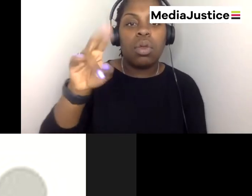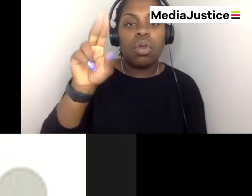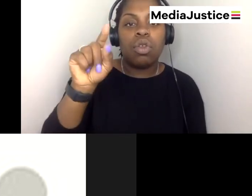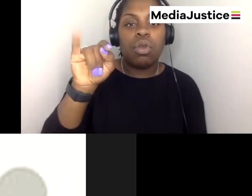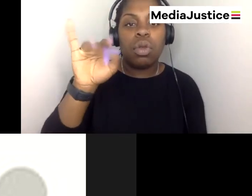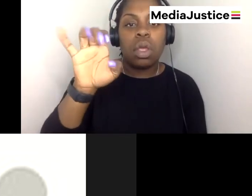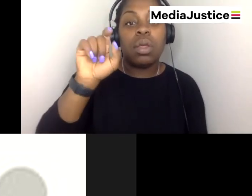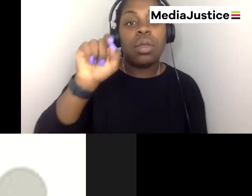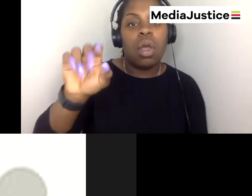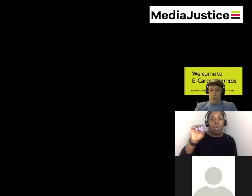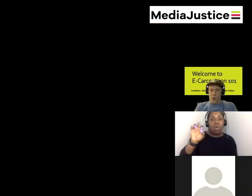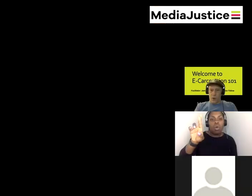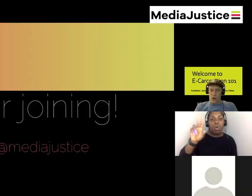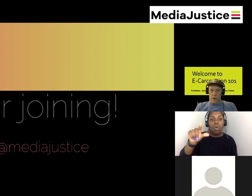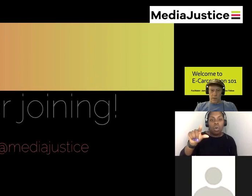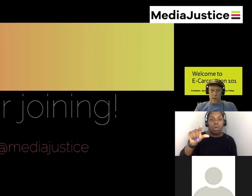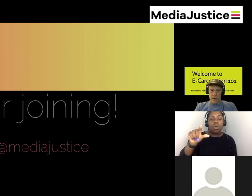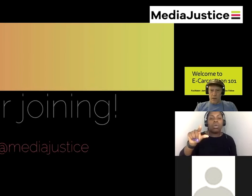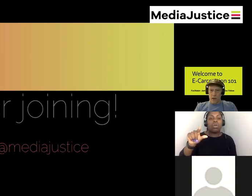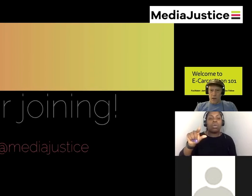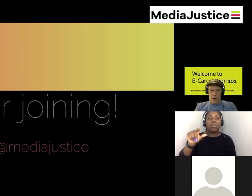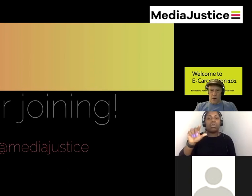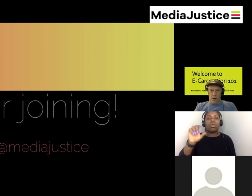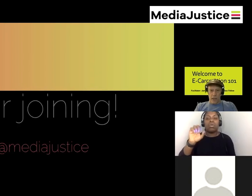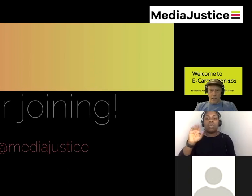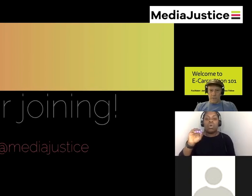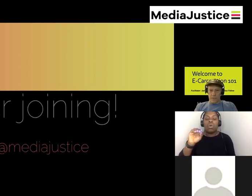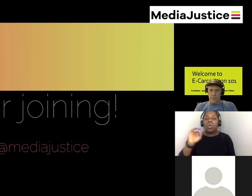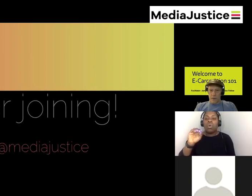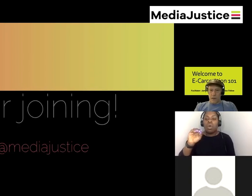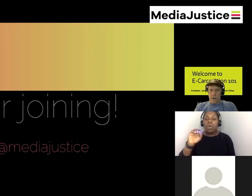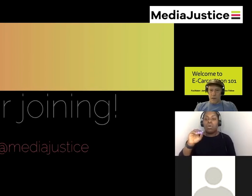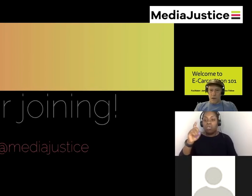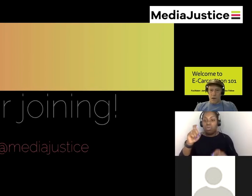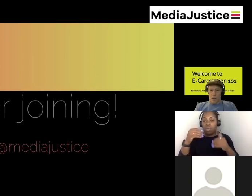MediaJustice.org to be put